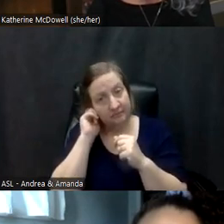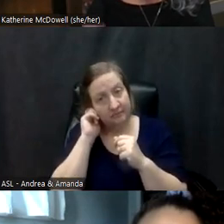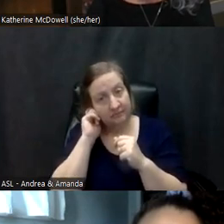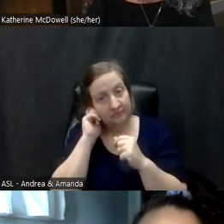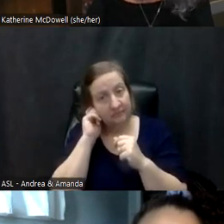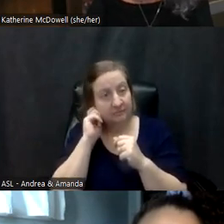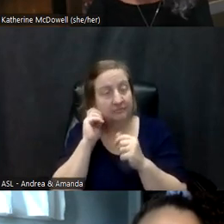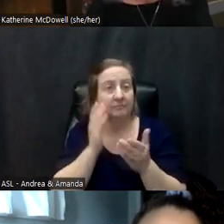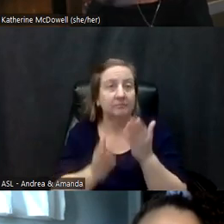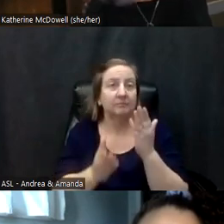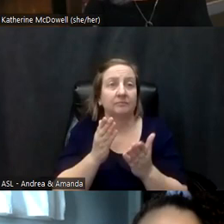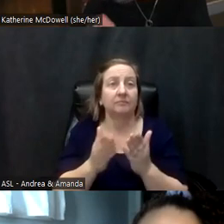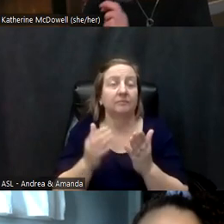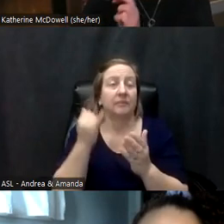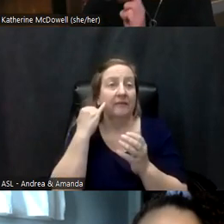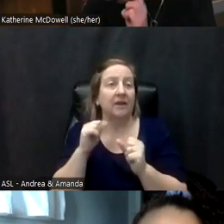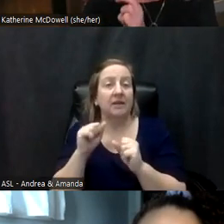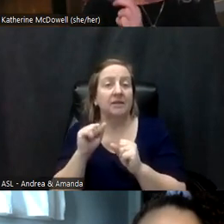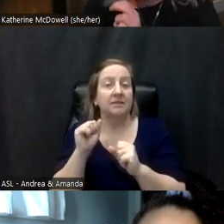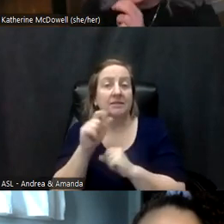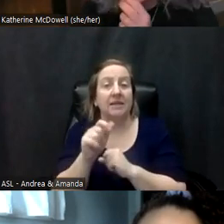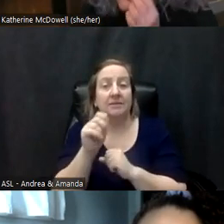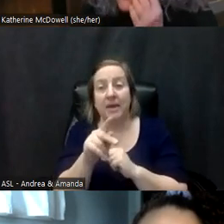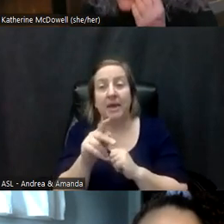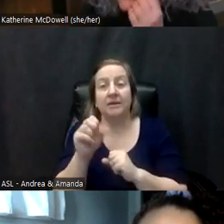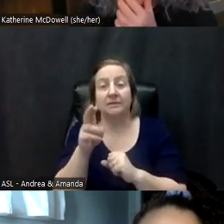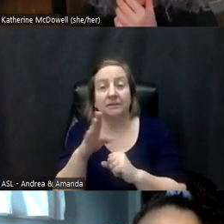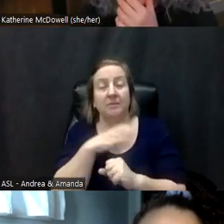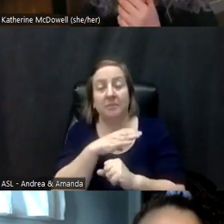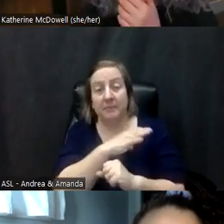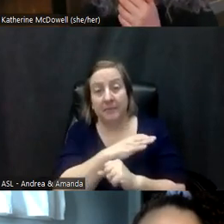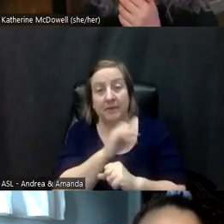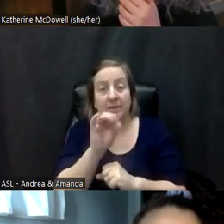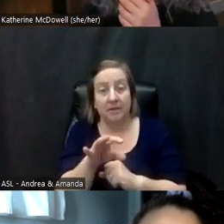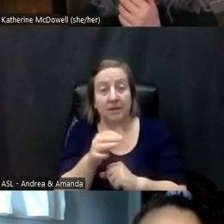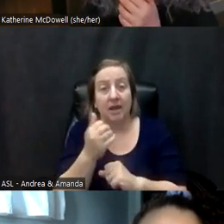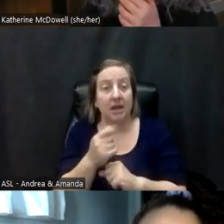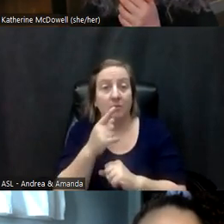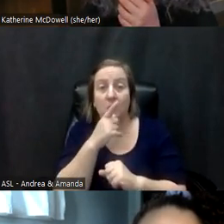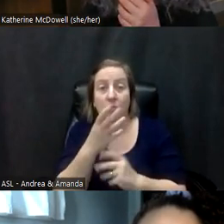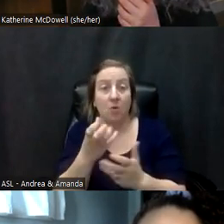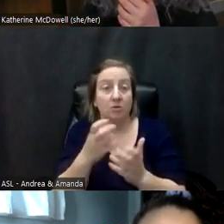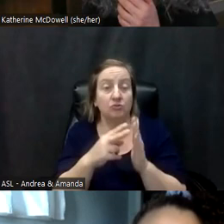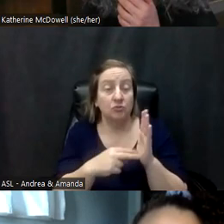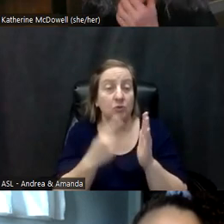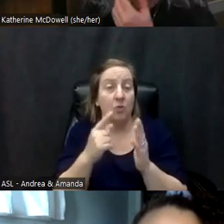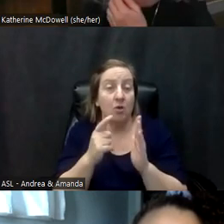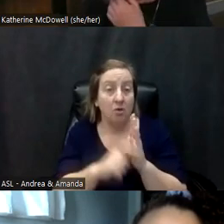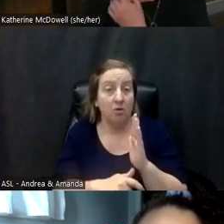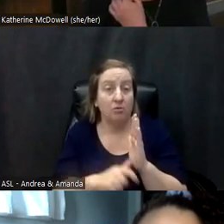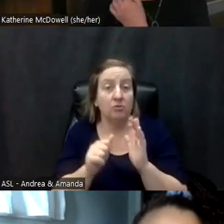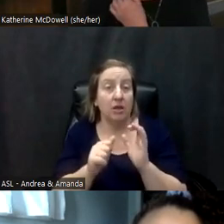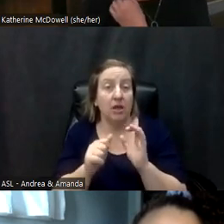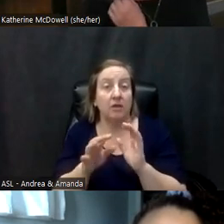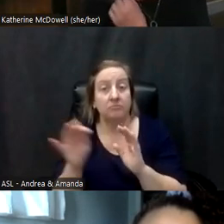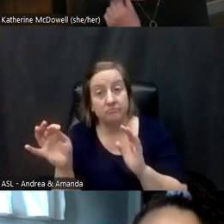then maybe I don't know if I could send it back to the subcommittee, and anybody who wants to read one of the articles could do